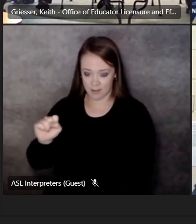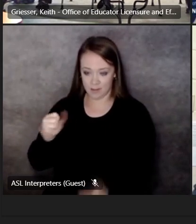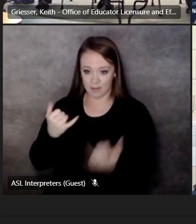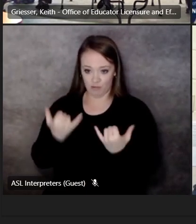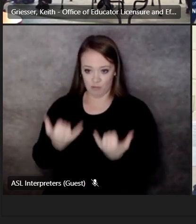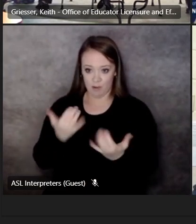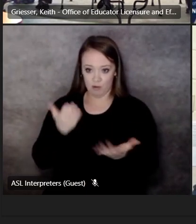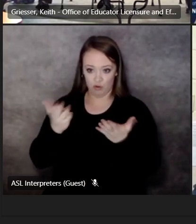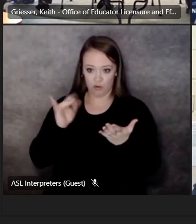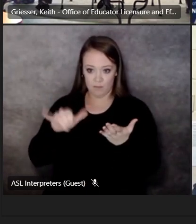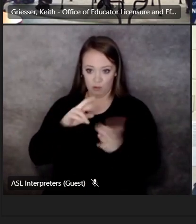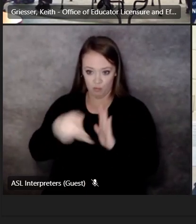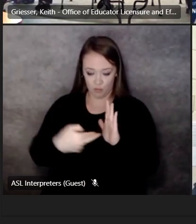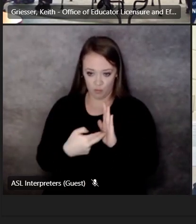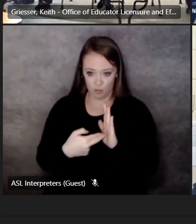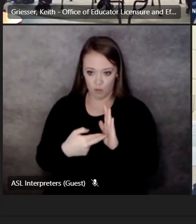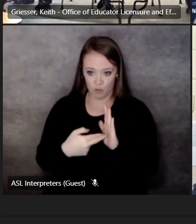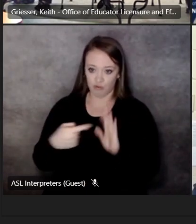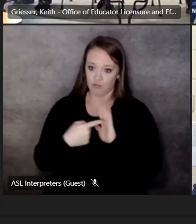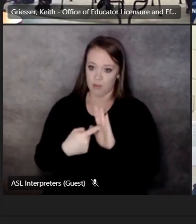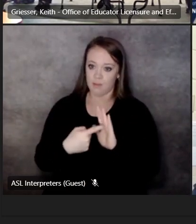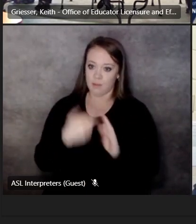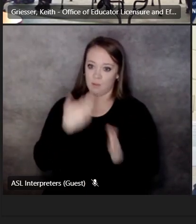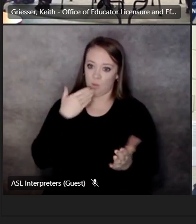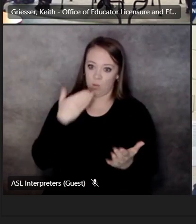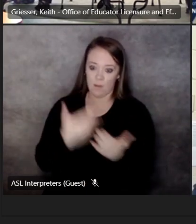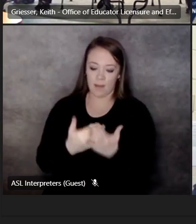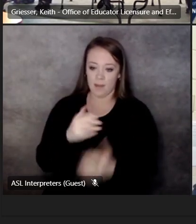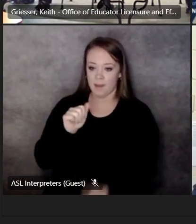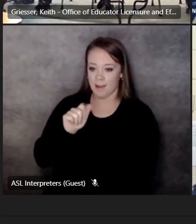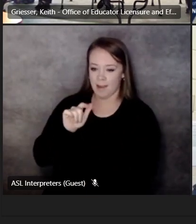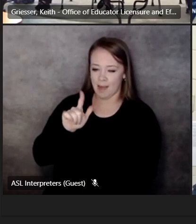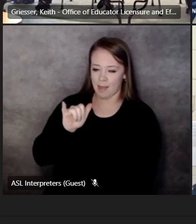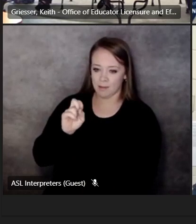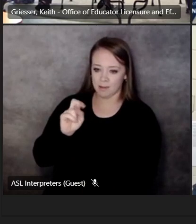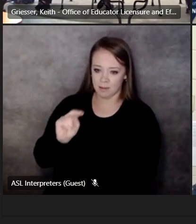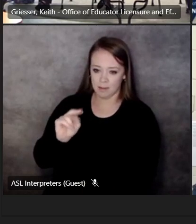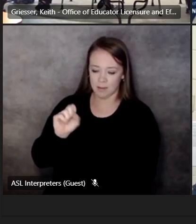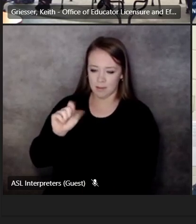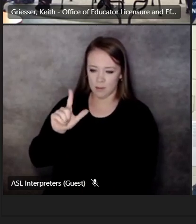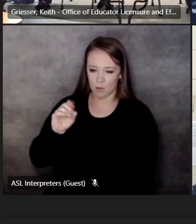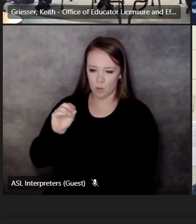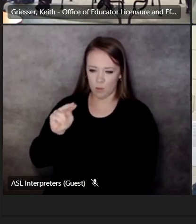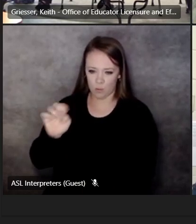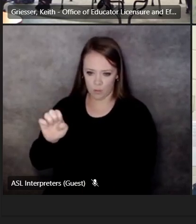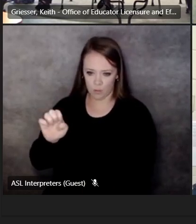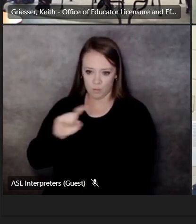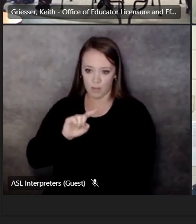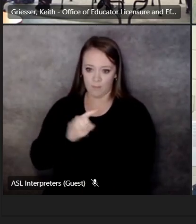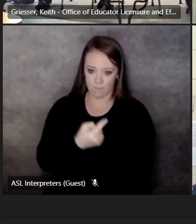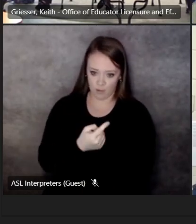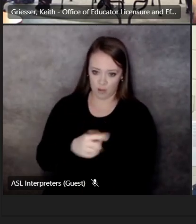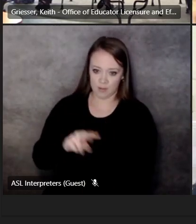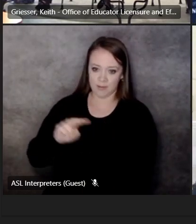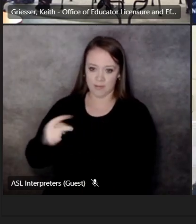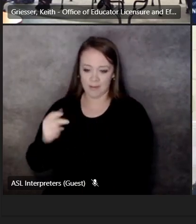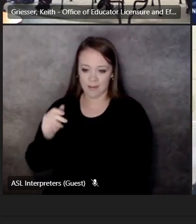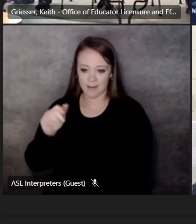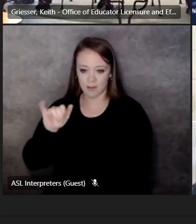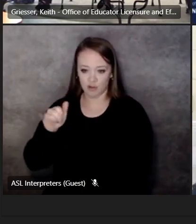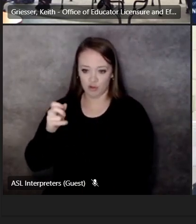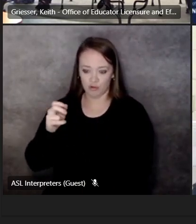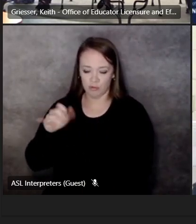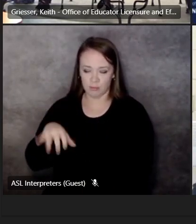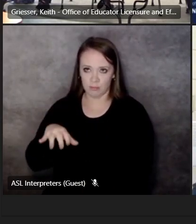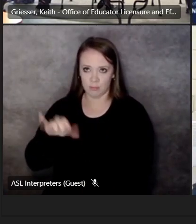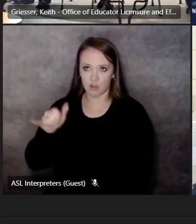We've had Allison Sloan was our first teacher and Joanna is our current teacher, and they both have done such a fantastic